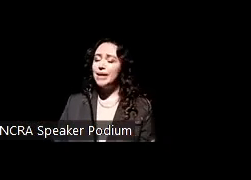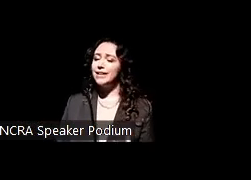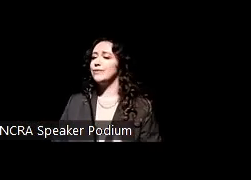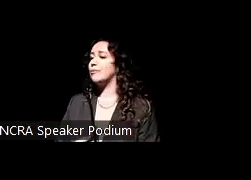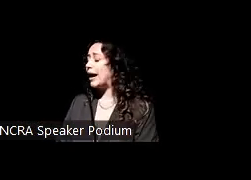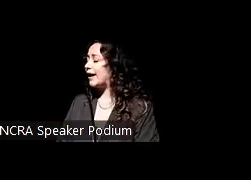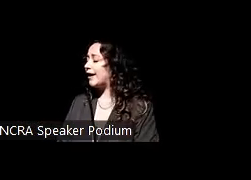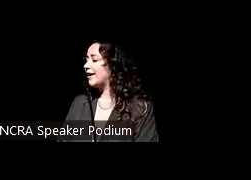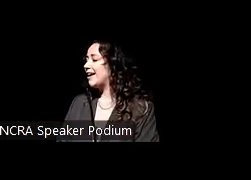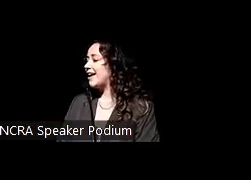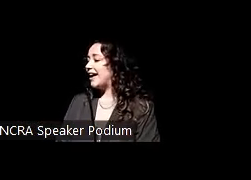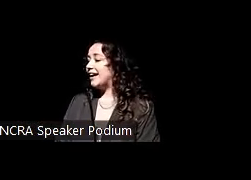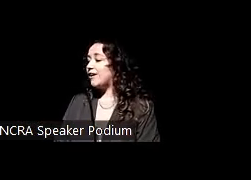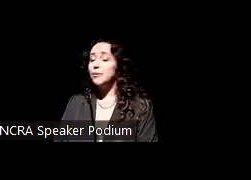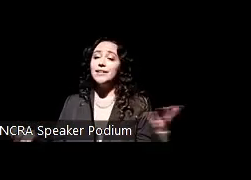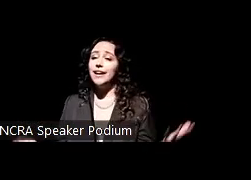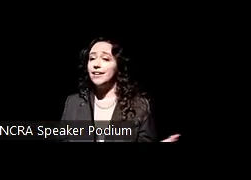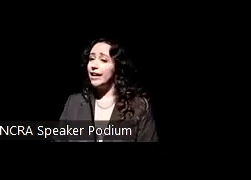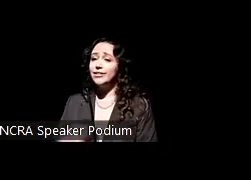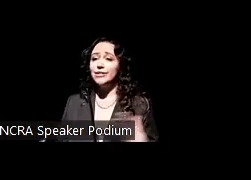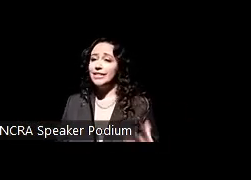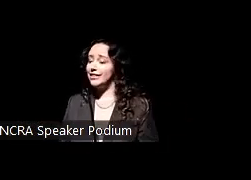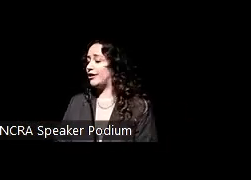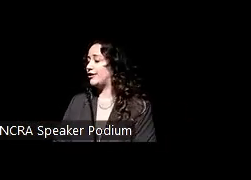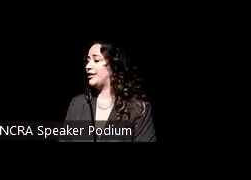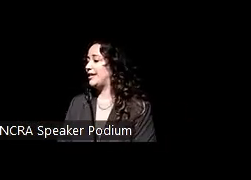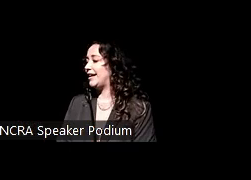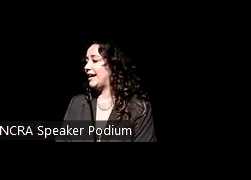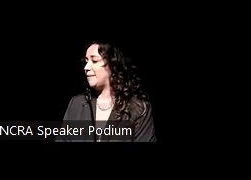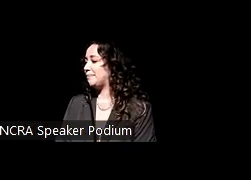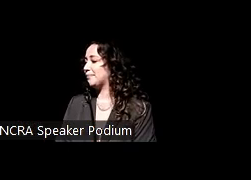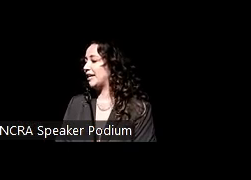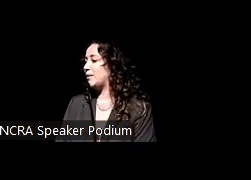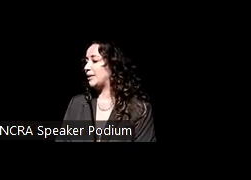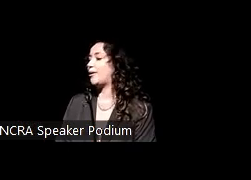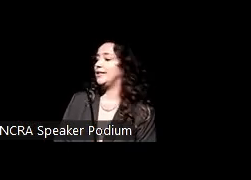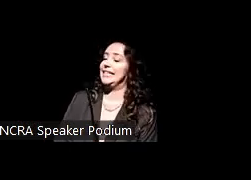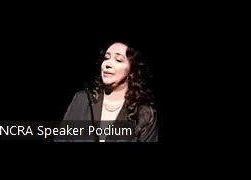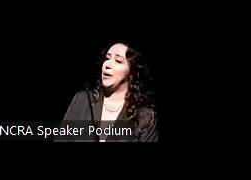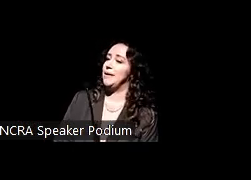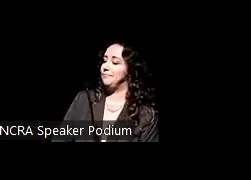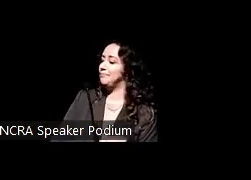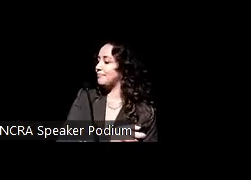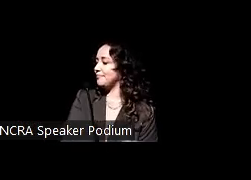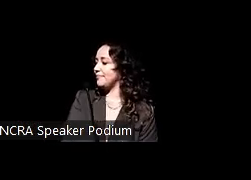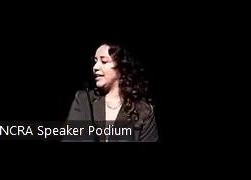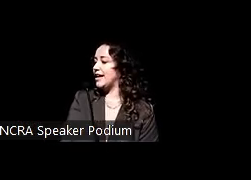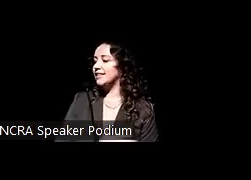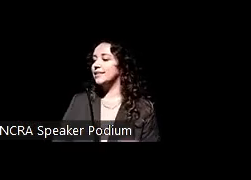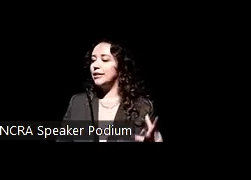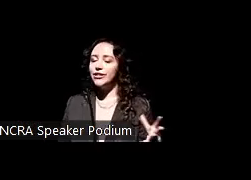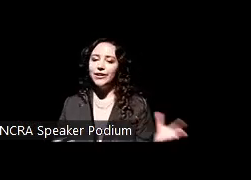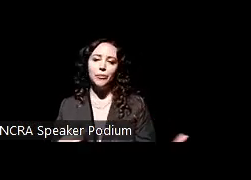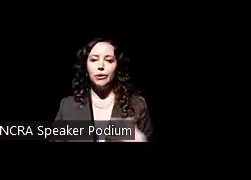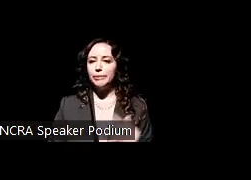use, maintenance, repair, and all the way to the end of life, so deconstruction and waste processing as well. This